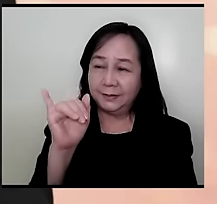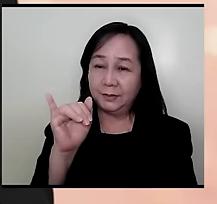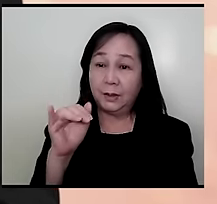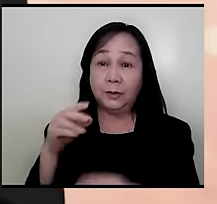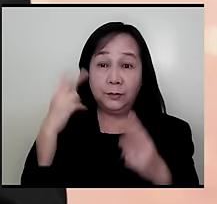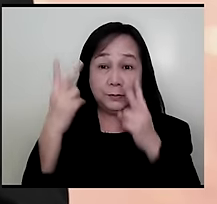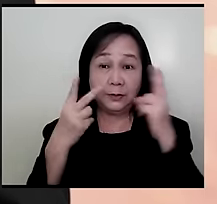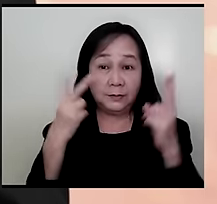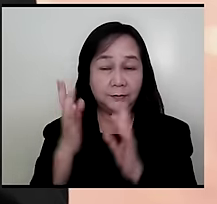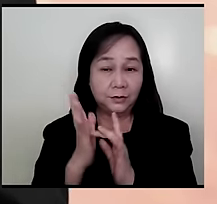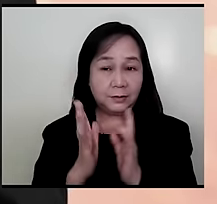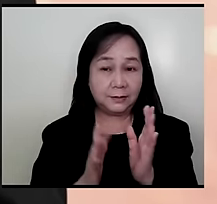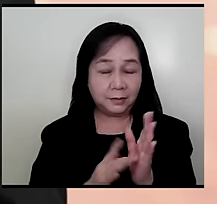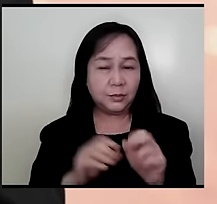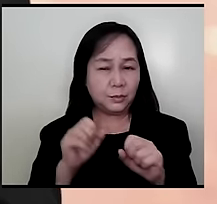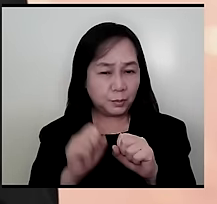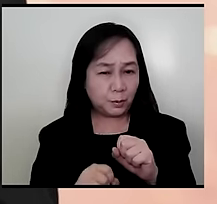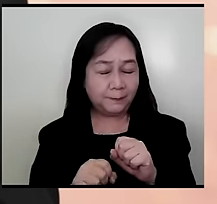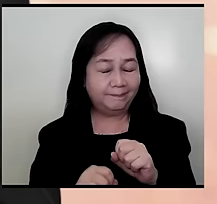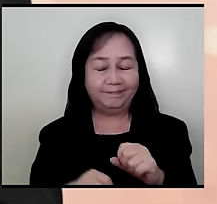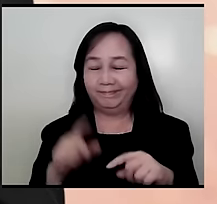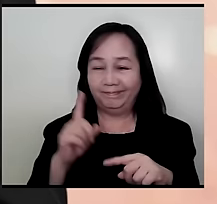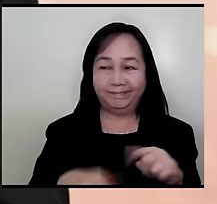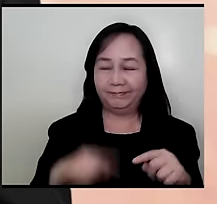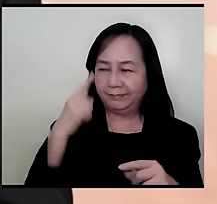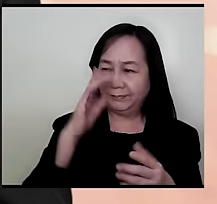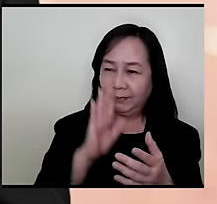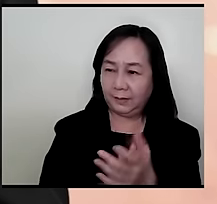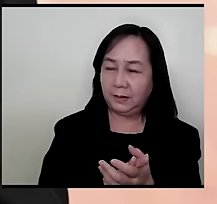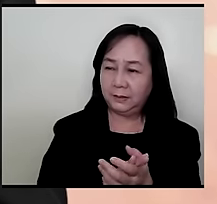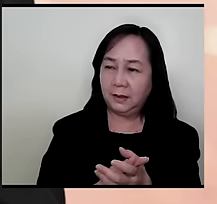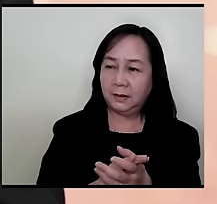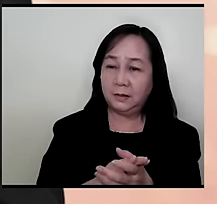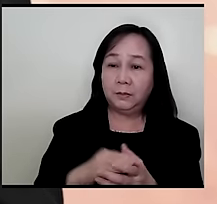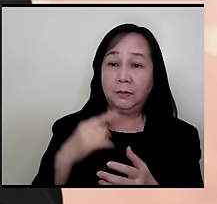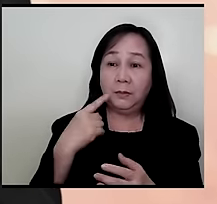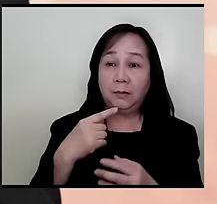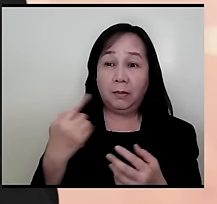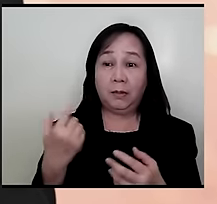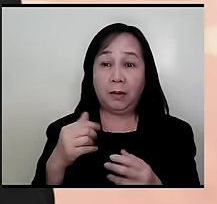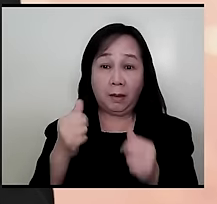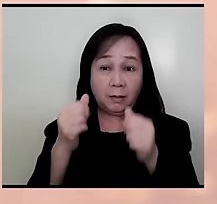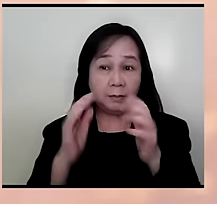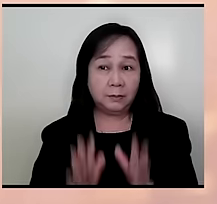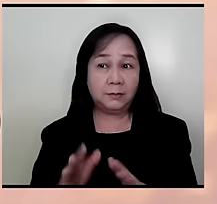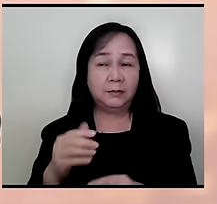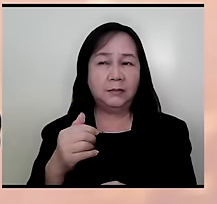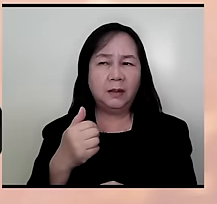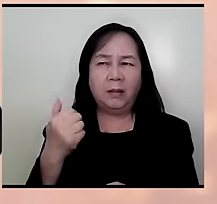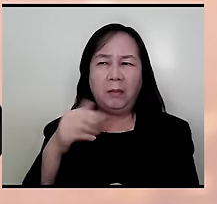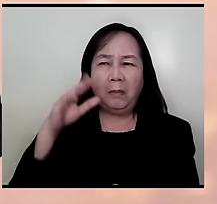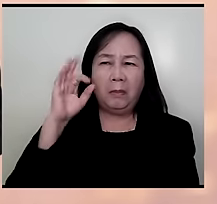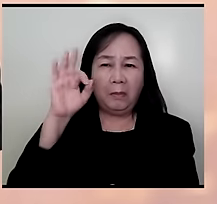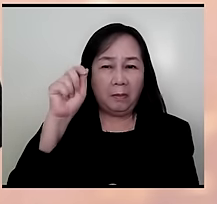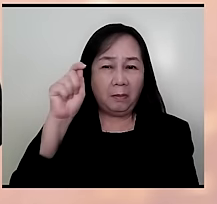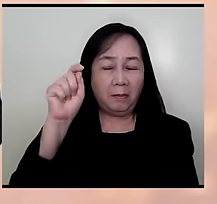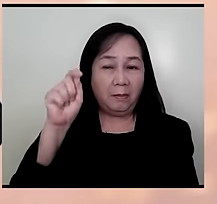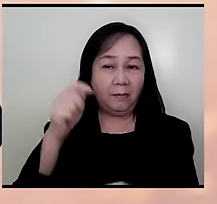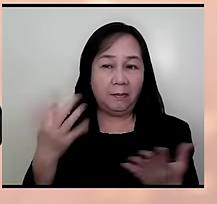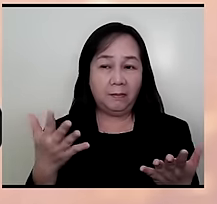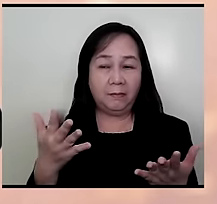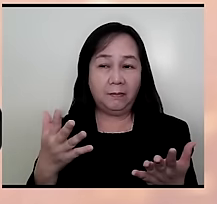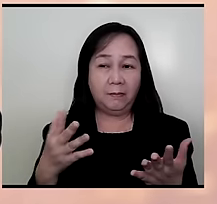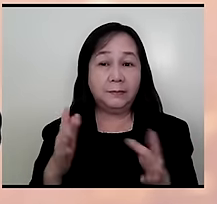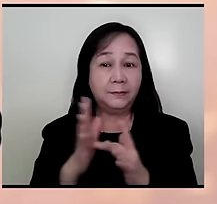visit, so he could not believe the testimony of his fellow disciples. But Jesus sees through